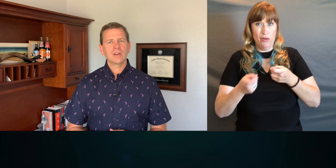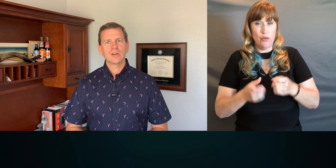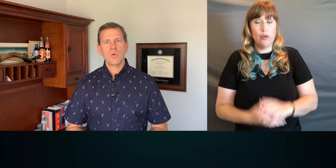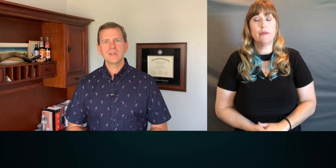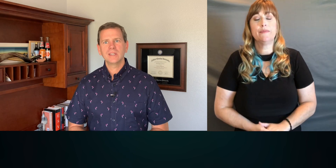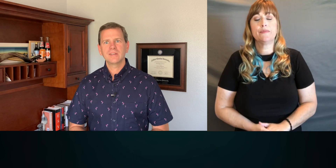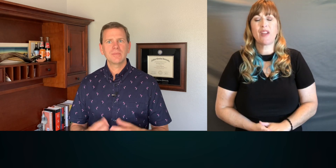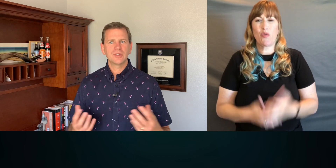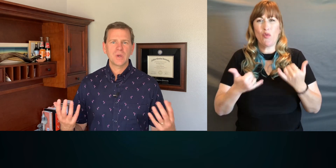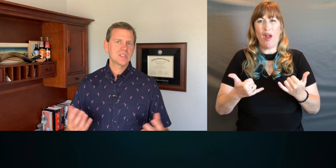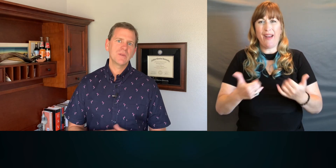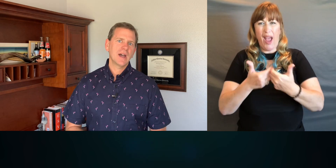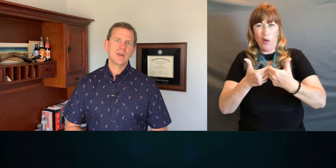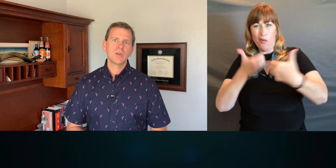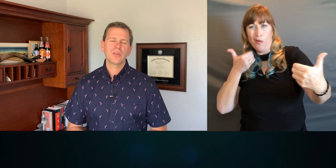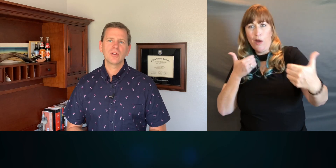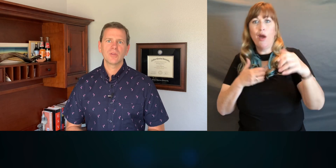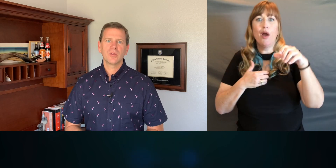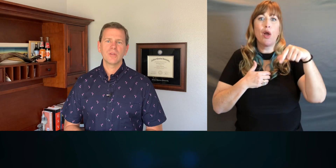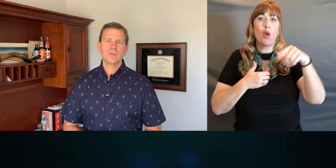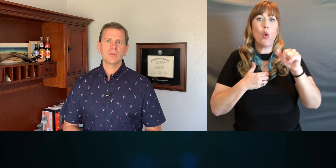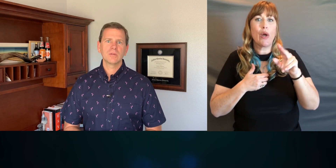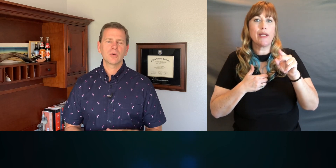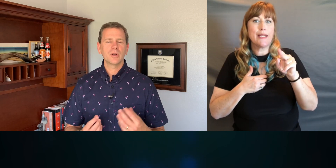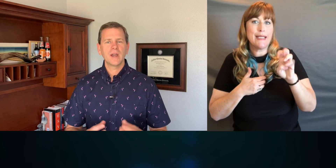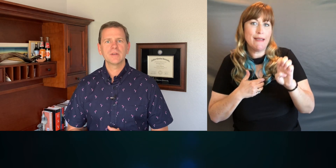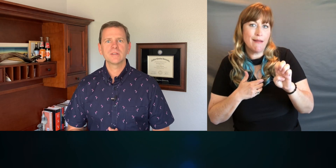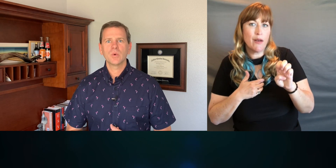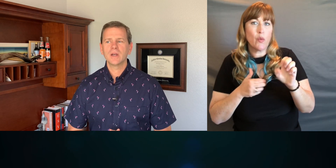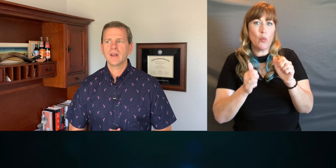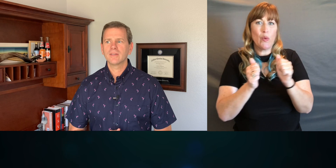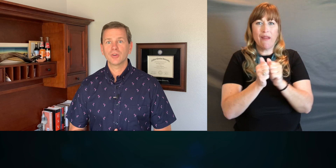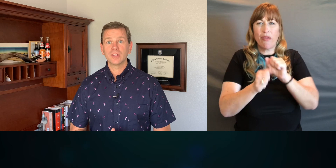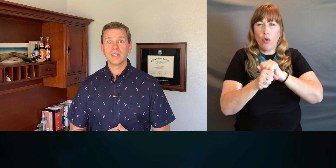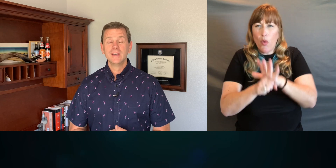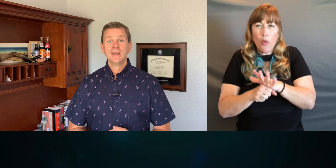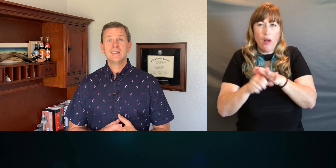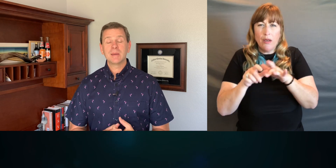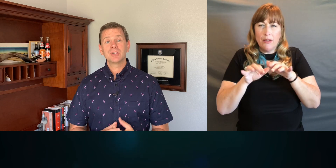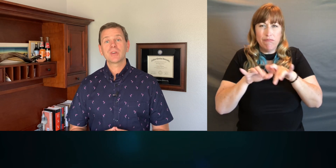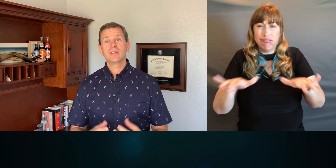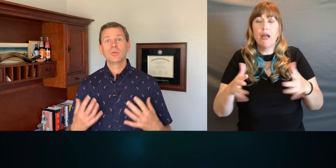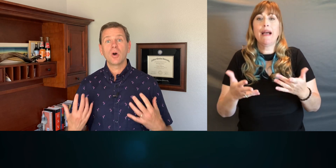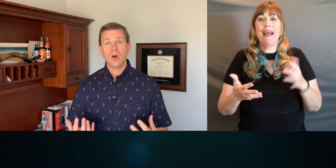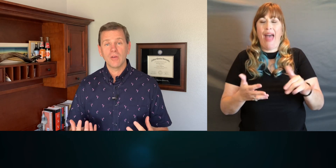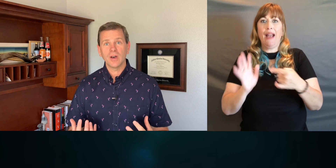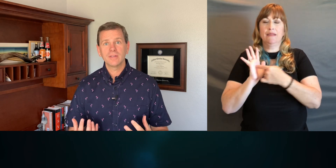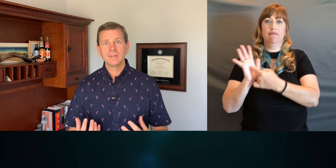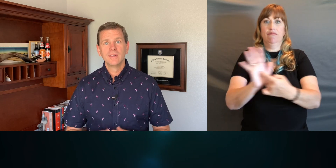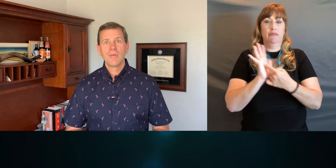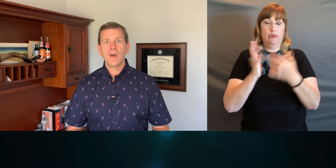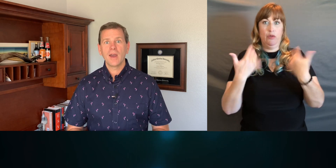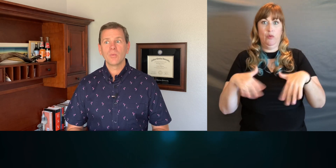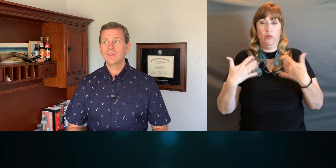current quarantine type situation that we've had with the coronavirus and whatnot has certainly demonstrated to all of